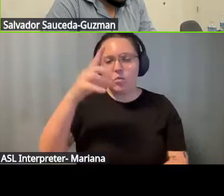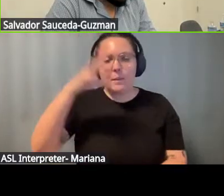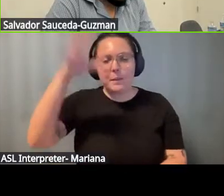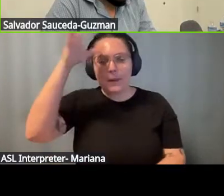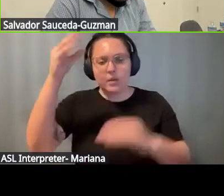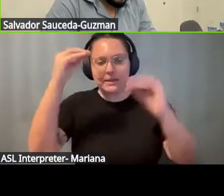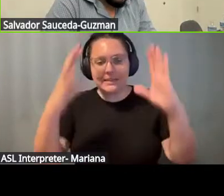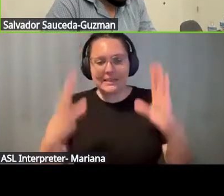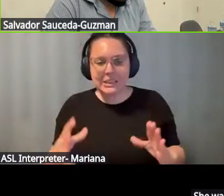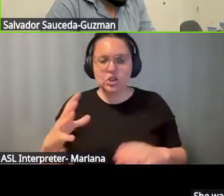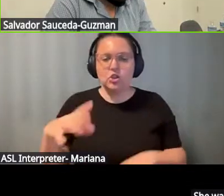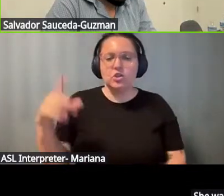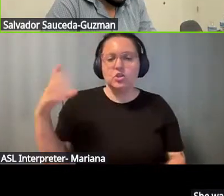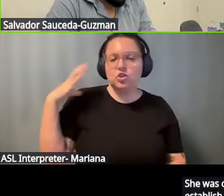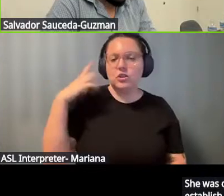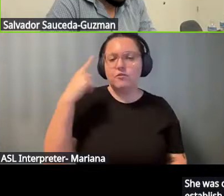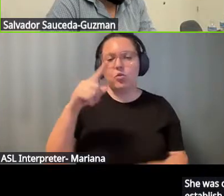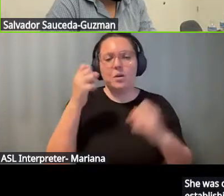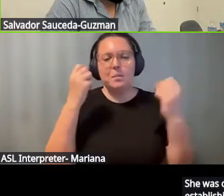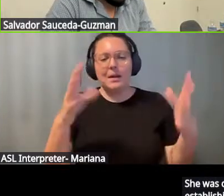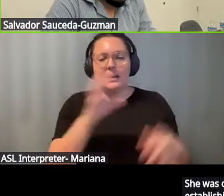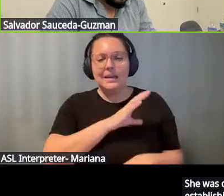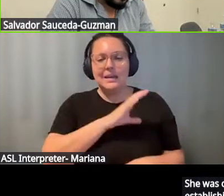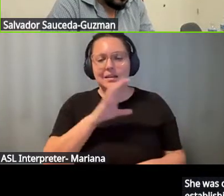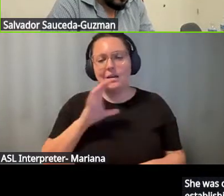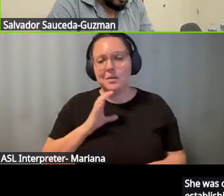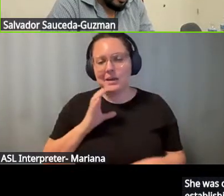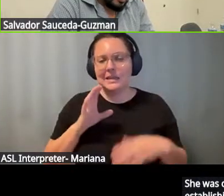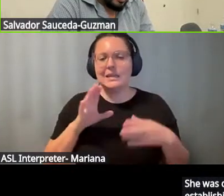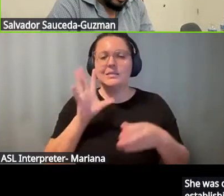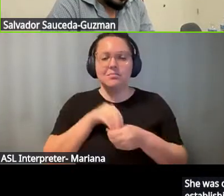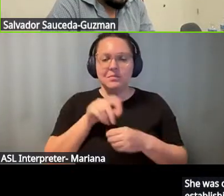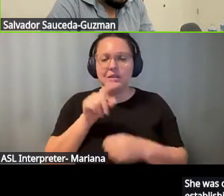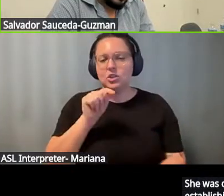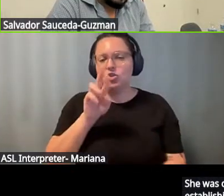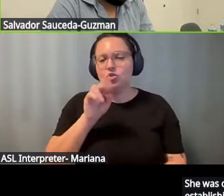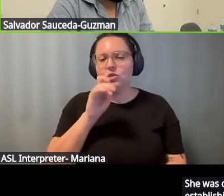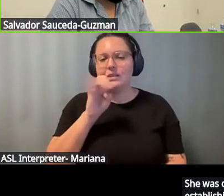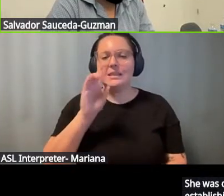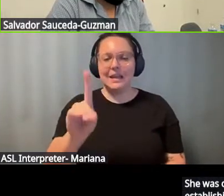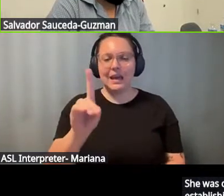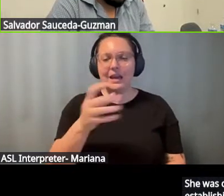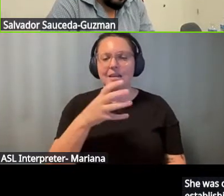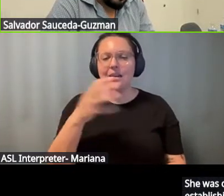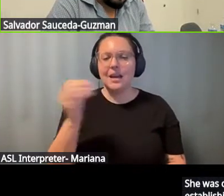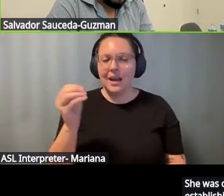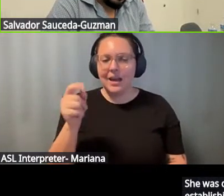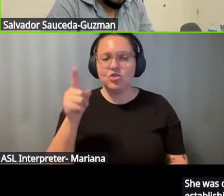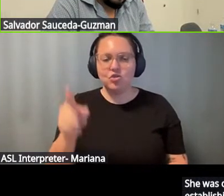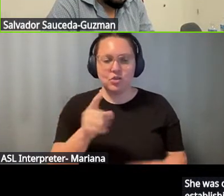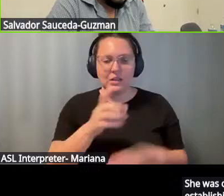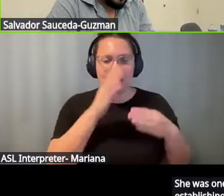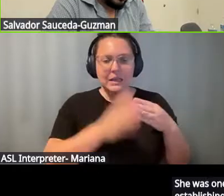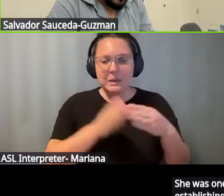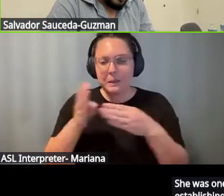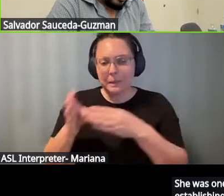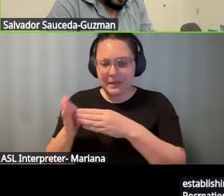and responsible for establishing the Ruth K. Webb Elementary School and completing the Trinidad Recreation